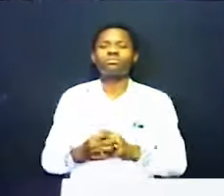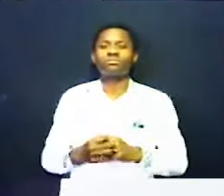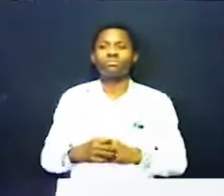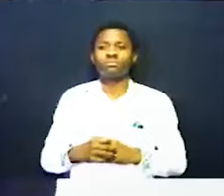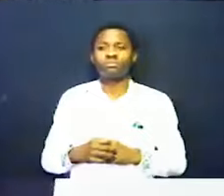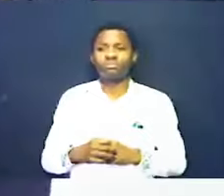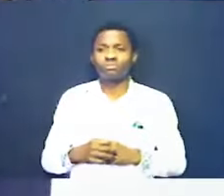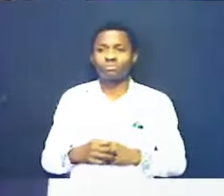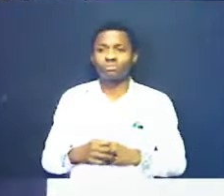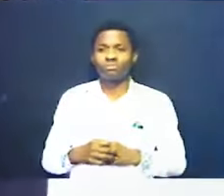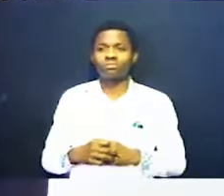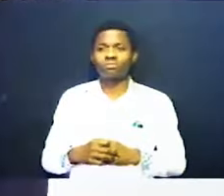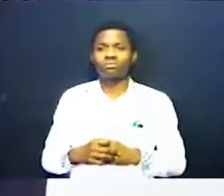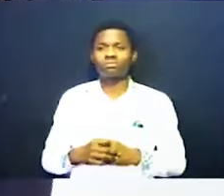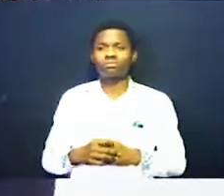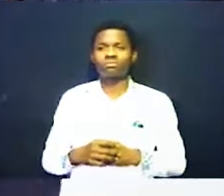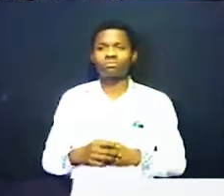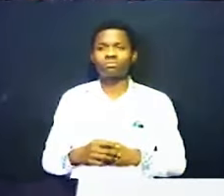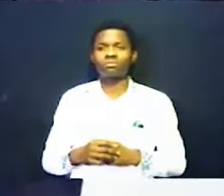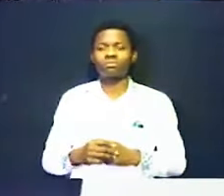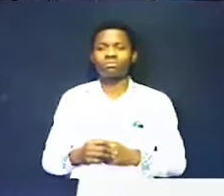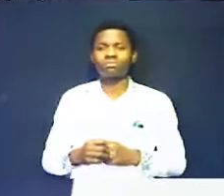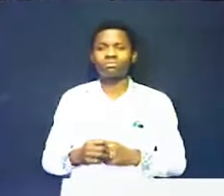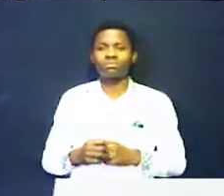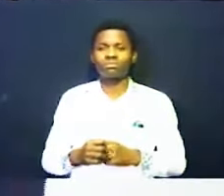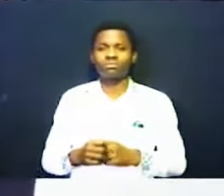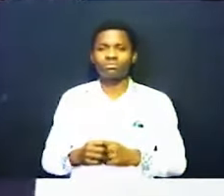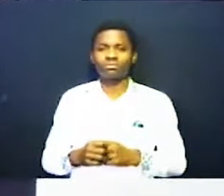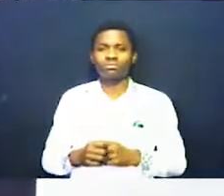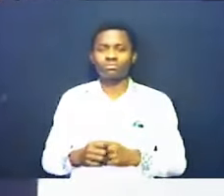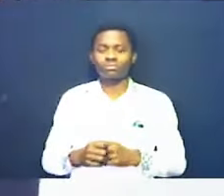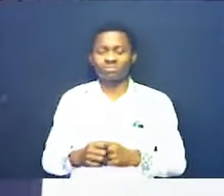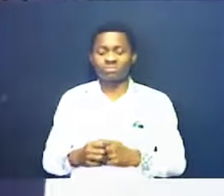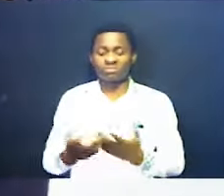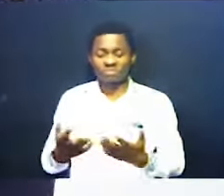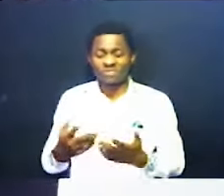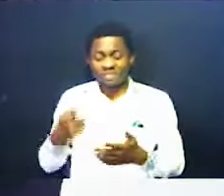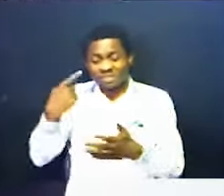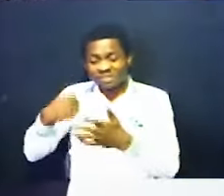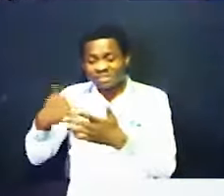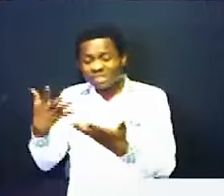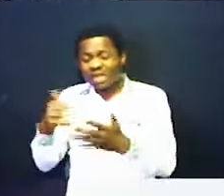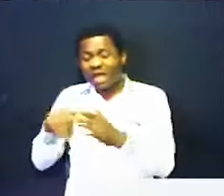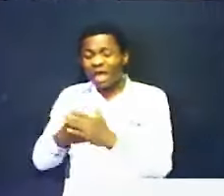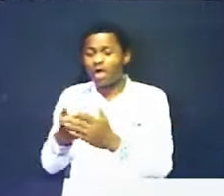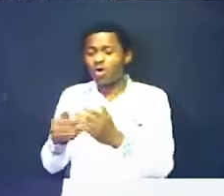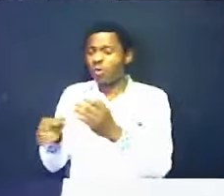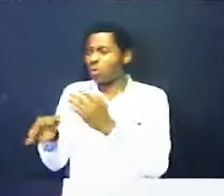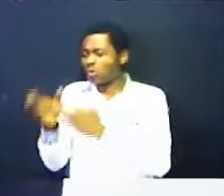Let's see how God does it.